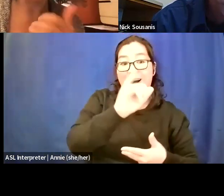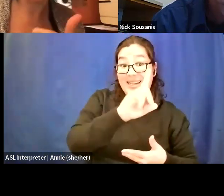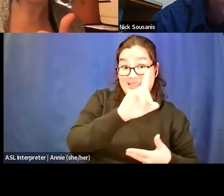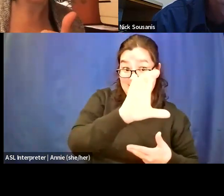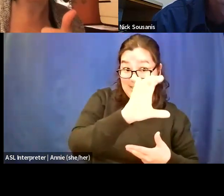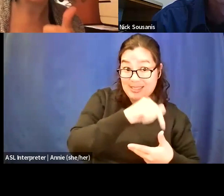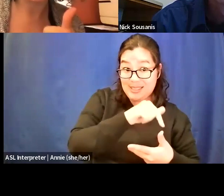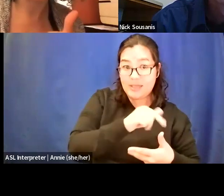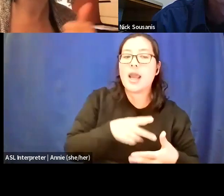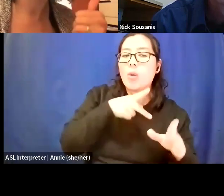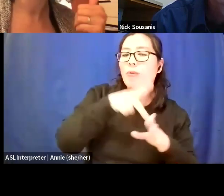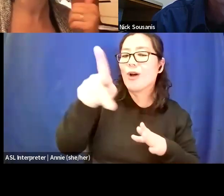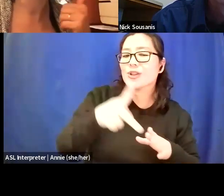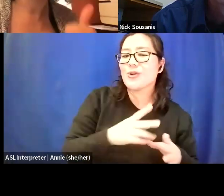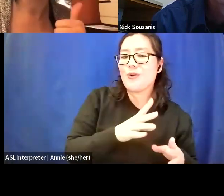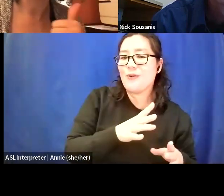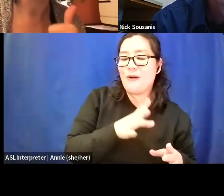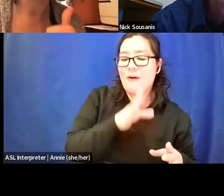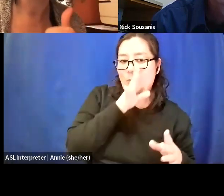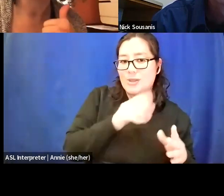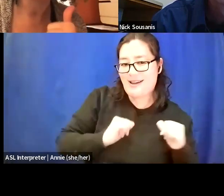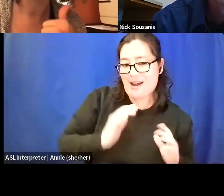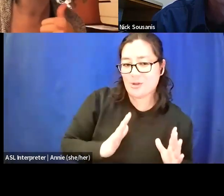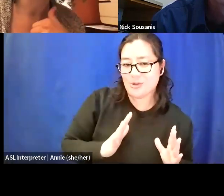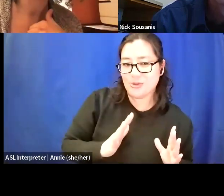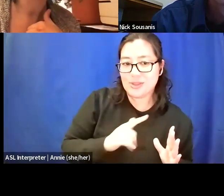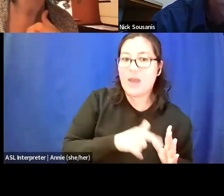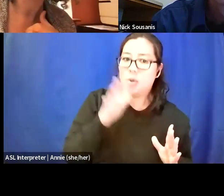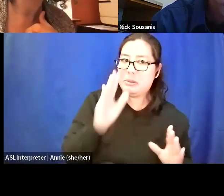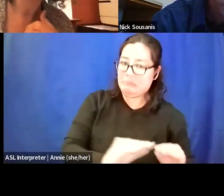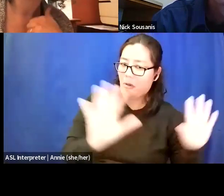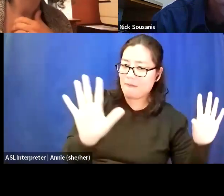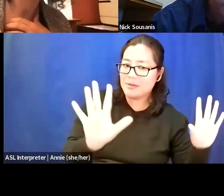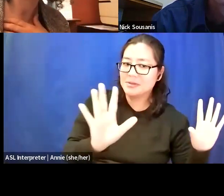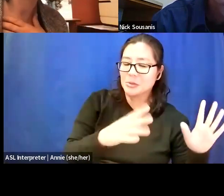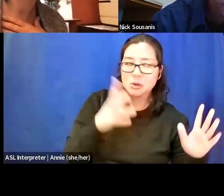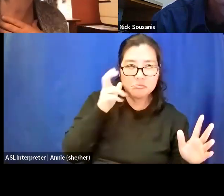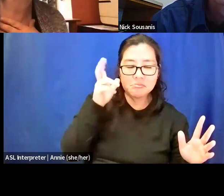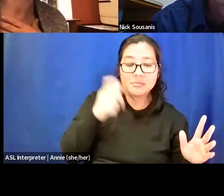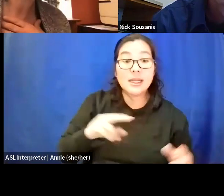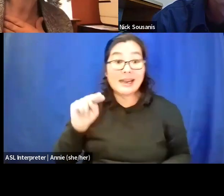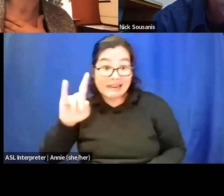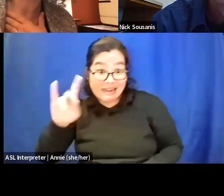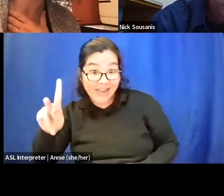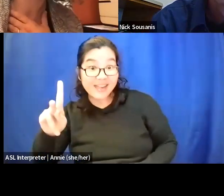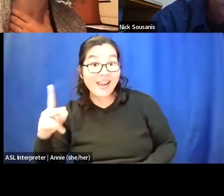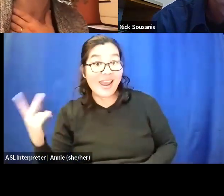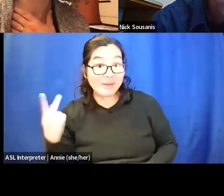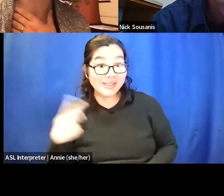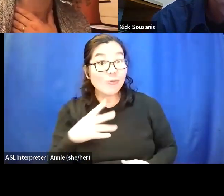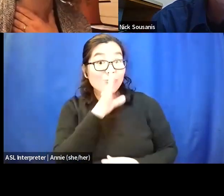they are professional voice actors, as will probably be quite clear. Nick and myself in the second 2 tracks are